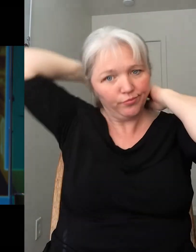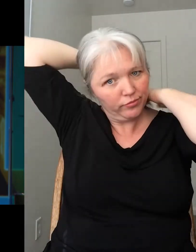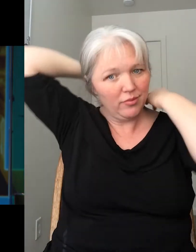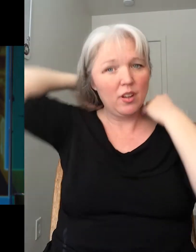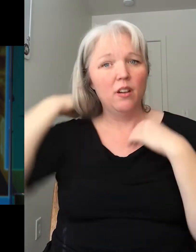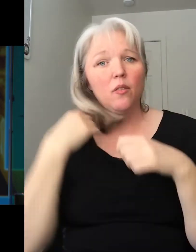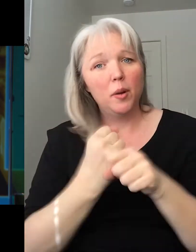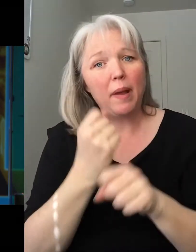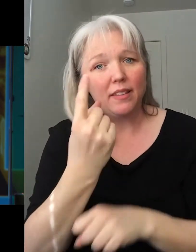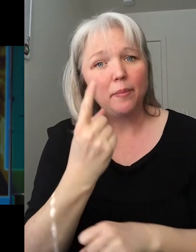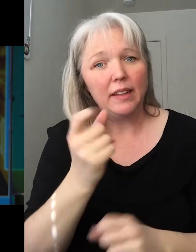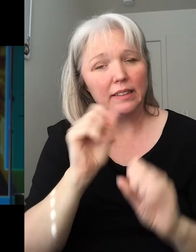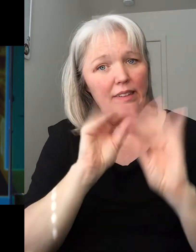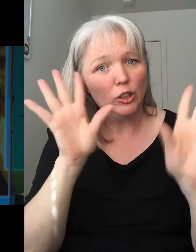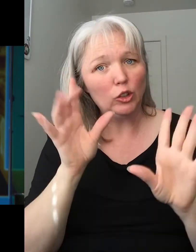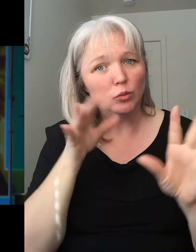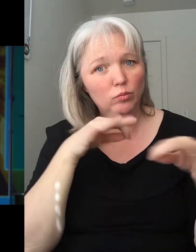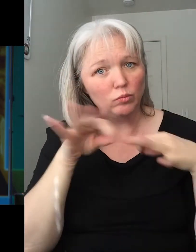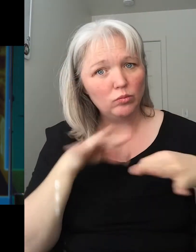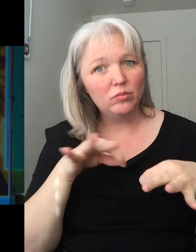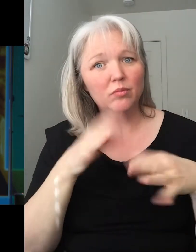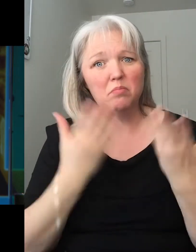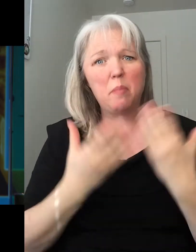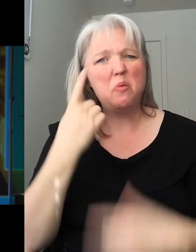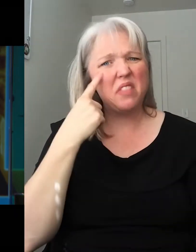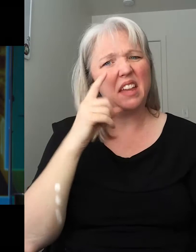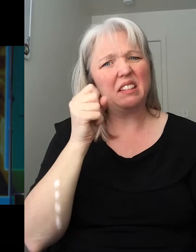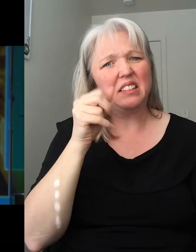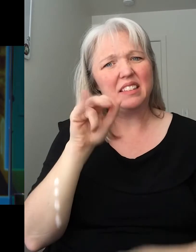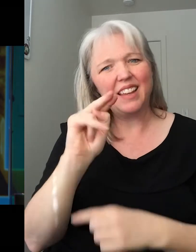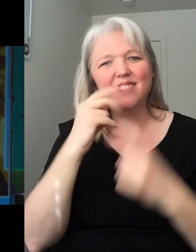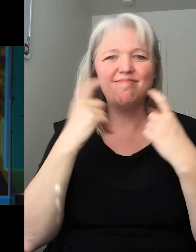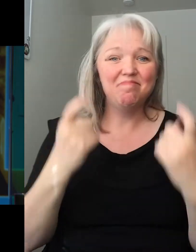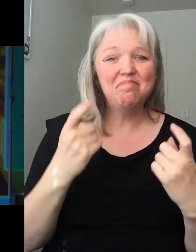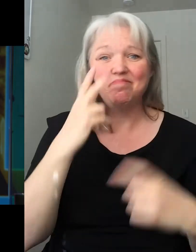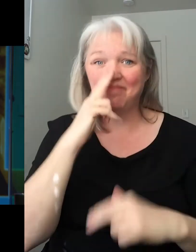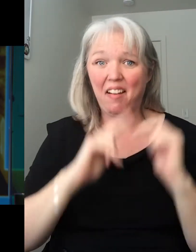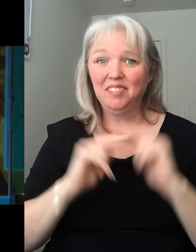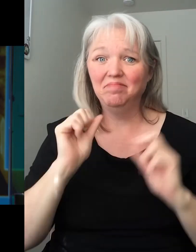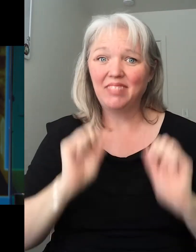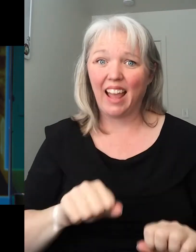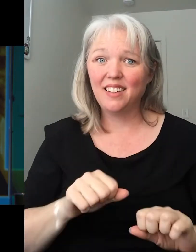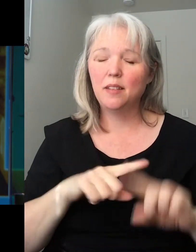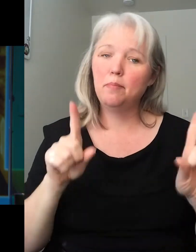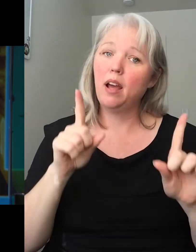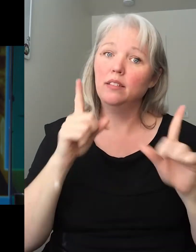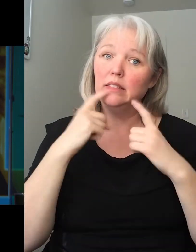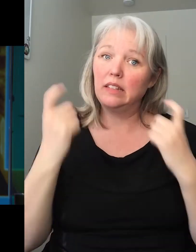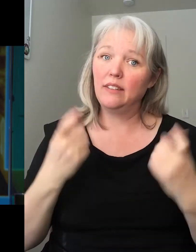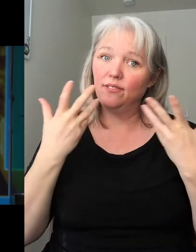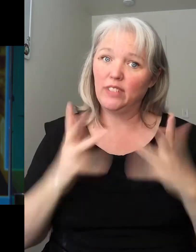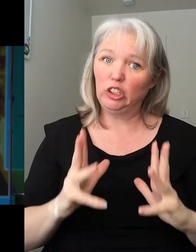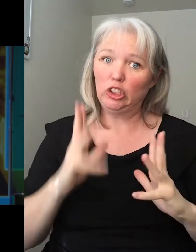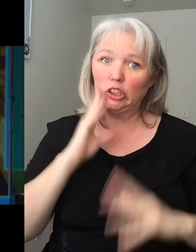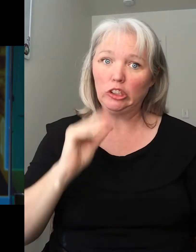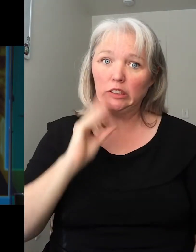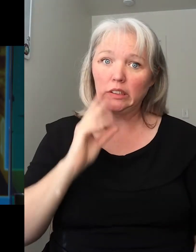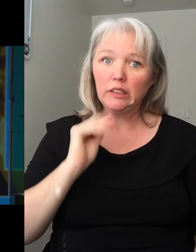Let me make something clear. You may think sin's fun to play with, but when sin gets done with